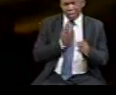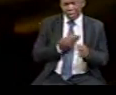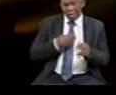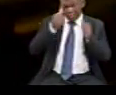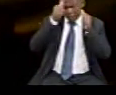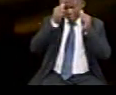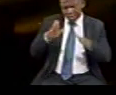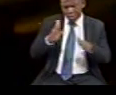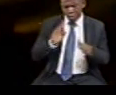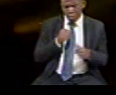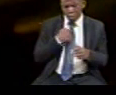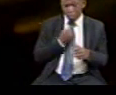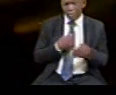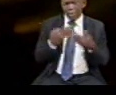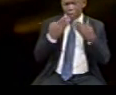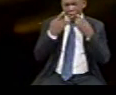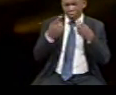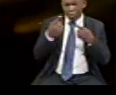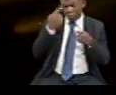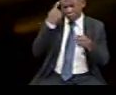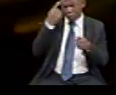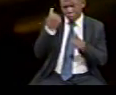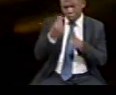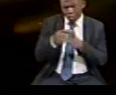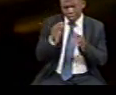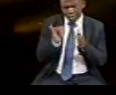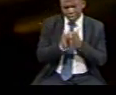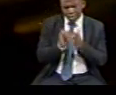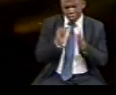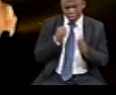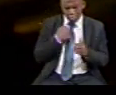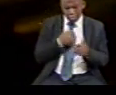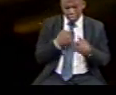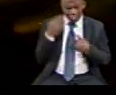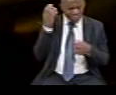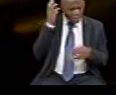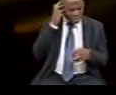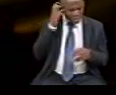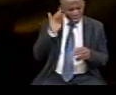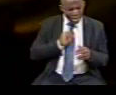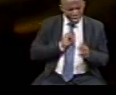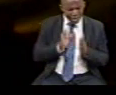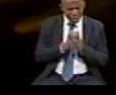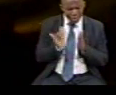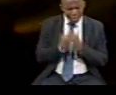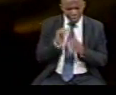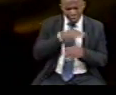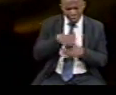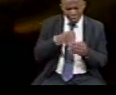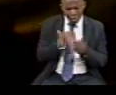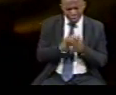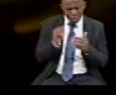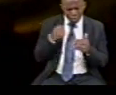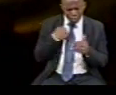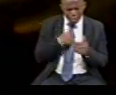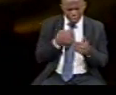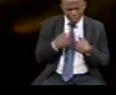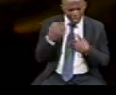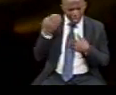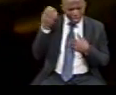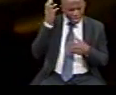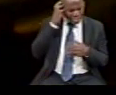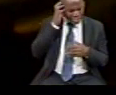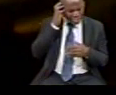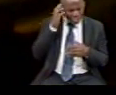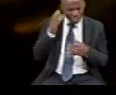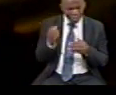We bless you for your word that we have heard. We are praying and asking Almighty God that every sin we have had this day, your Spirit will help us, oh